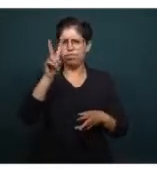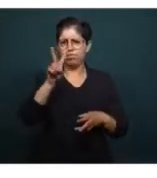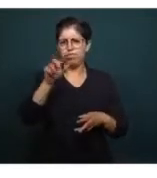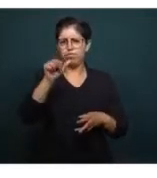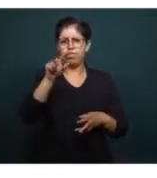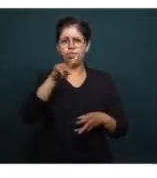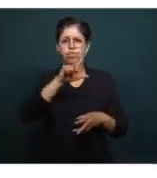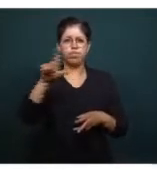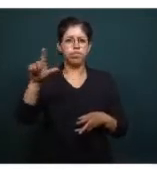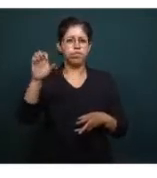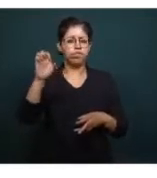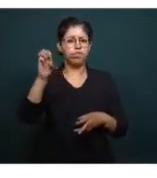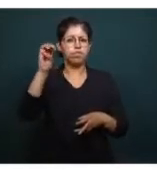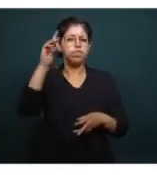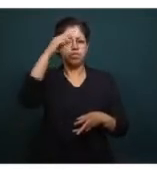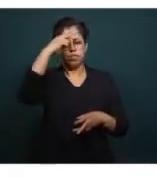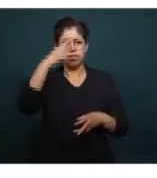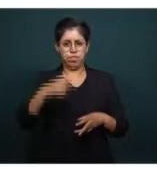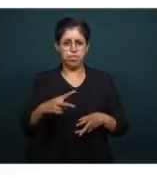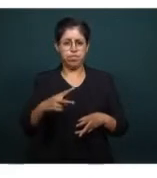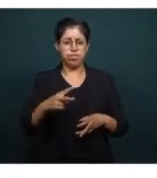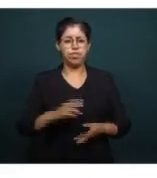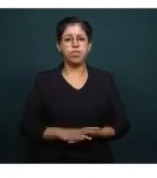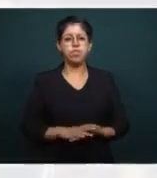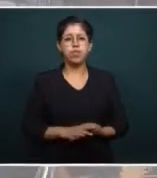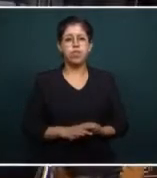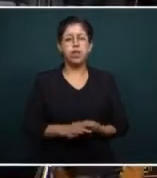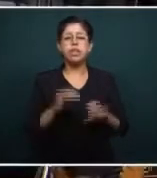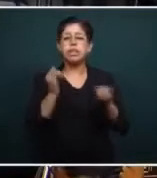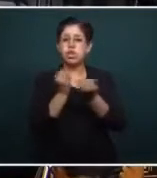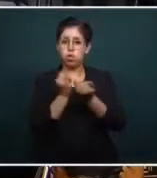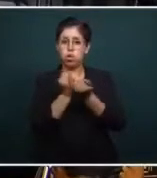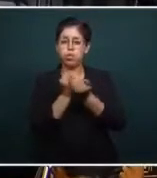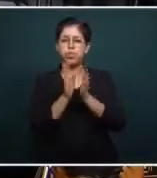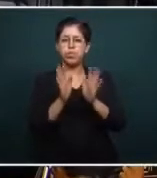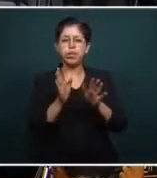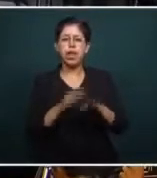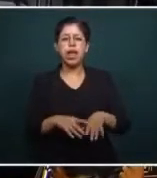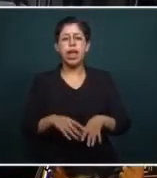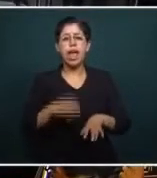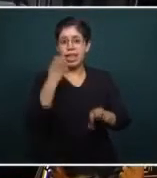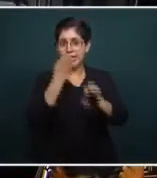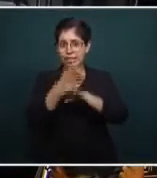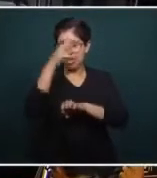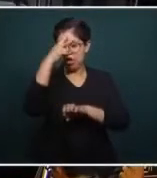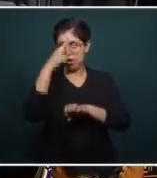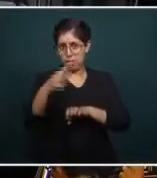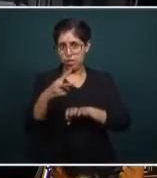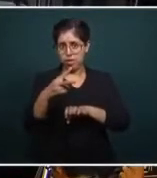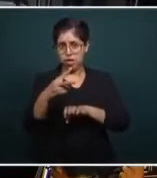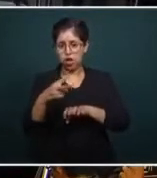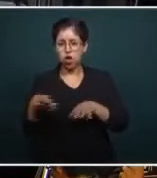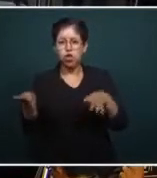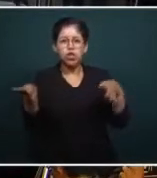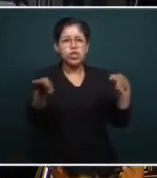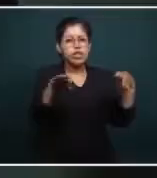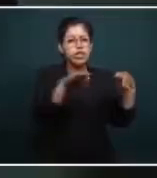of Mexico. So 60% of the crimes that are committed in the state of Mexico are done in